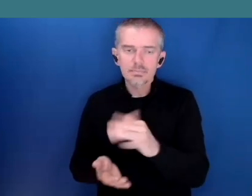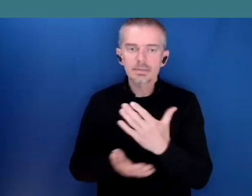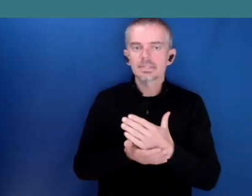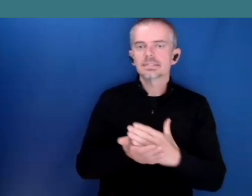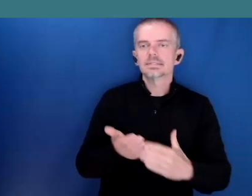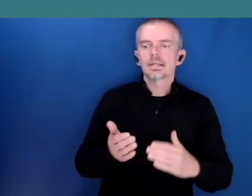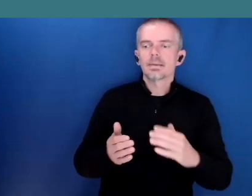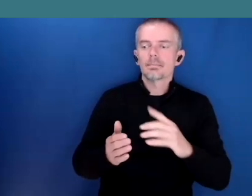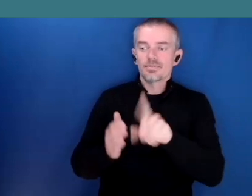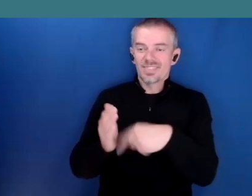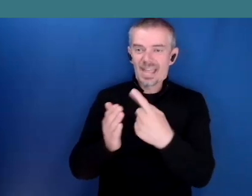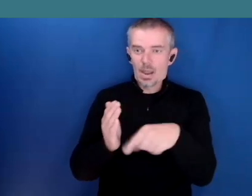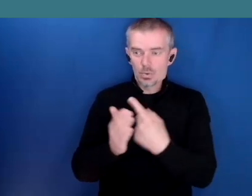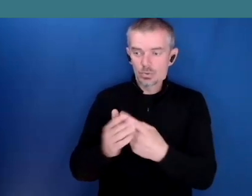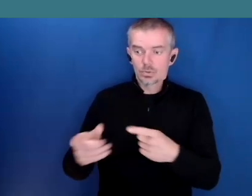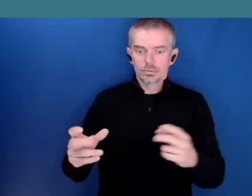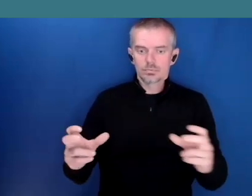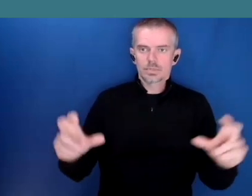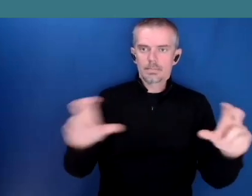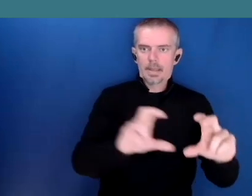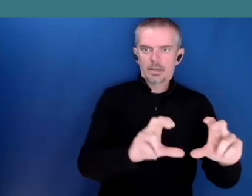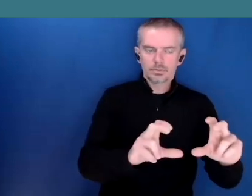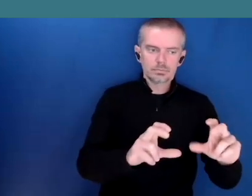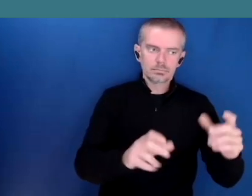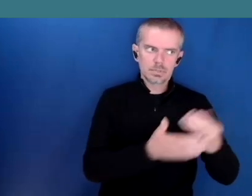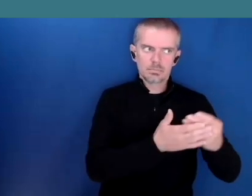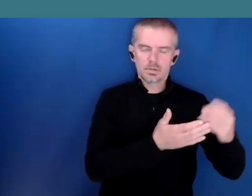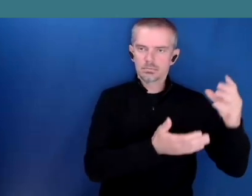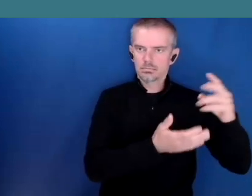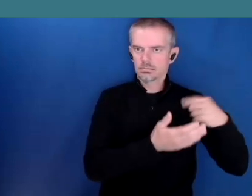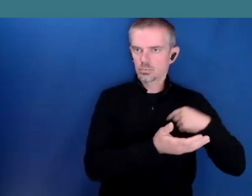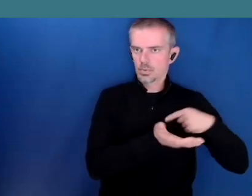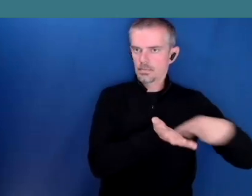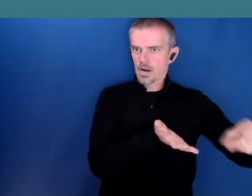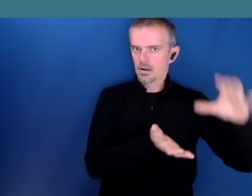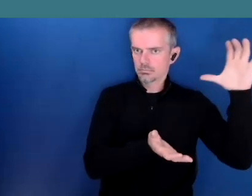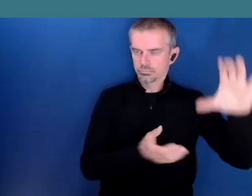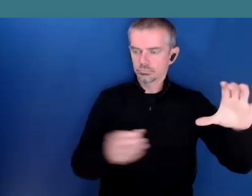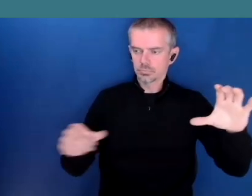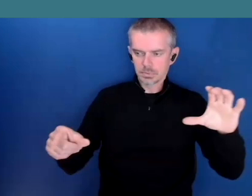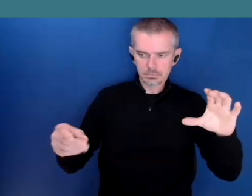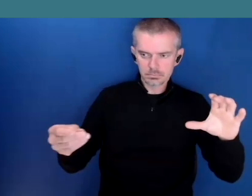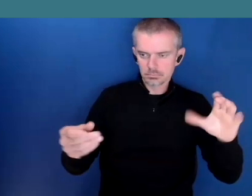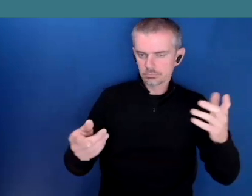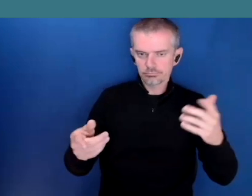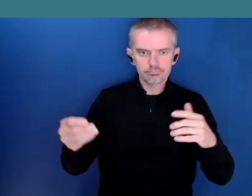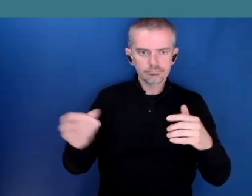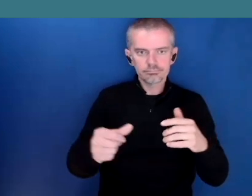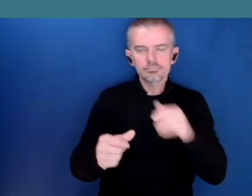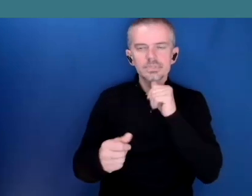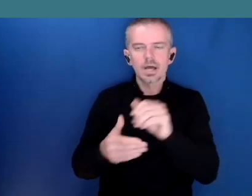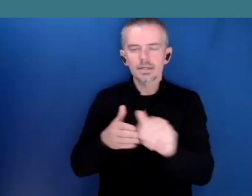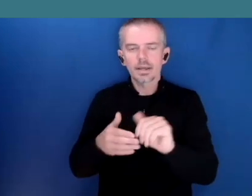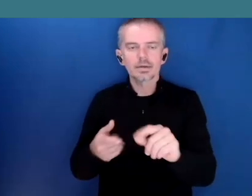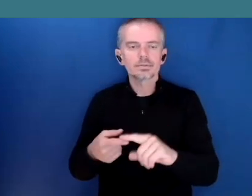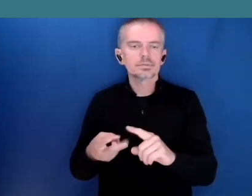salary that is being offered or paid for through the project, as well as different travel, supplies or